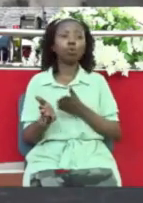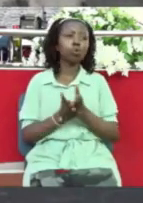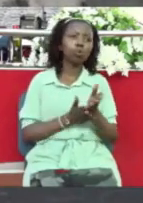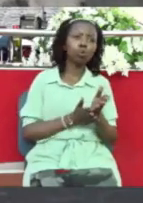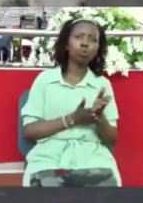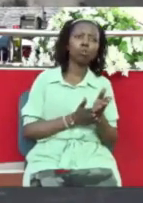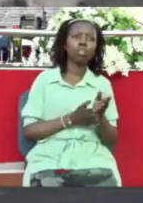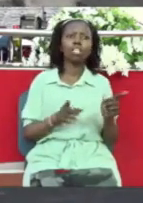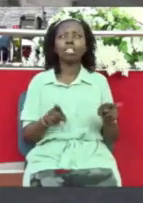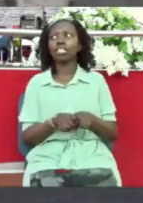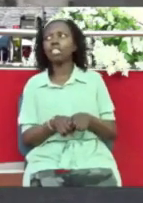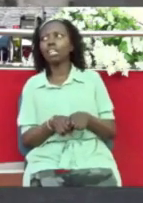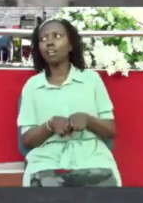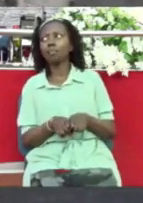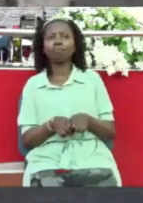kweyolia,